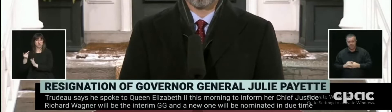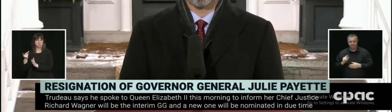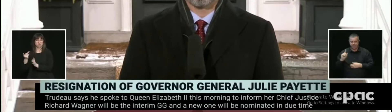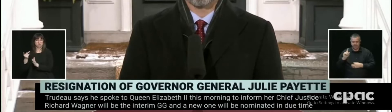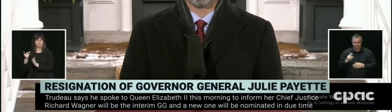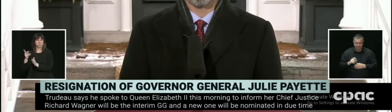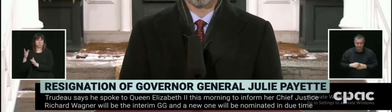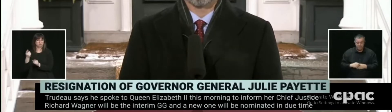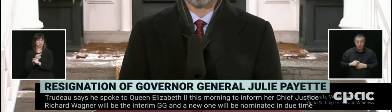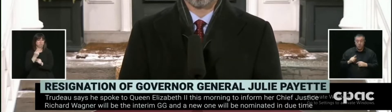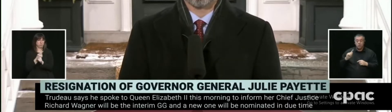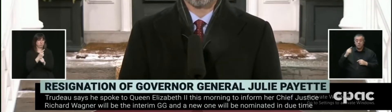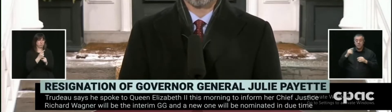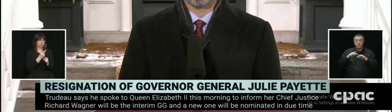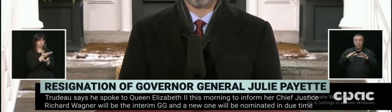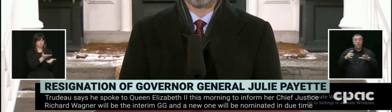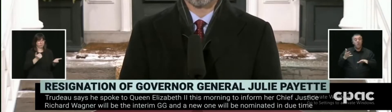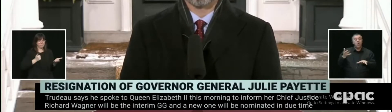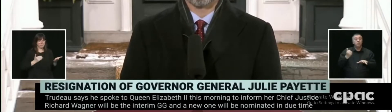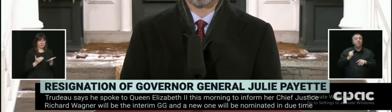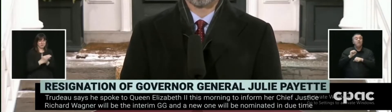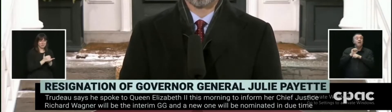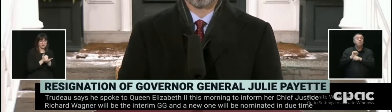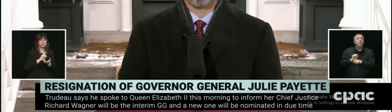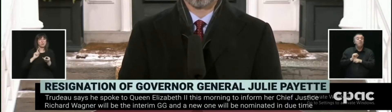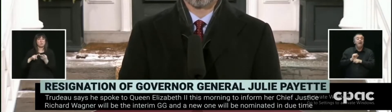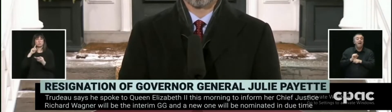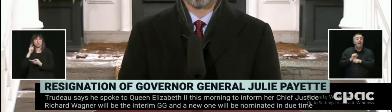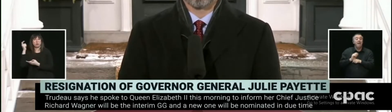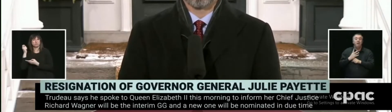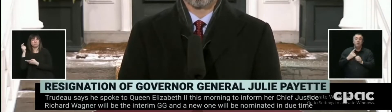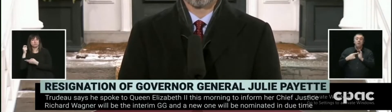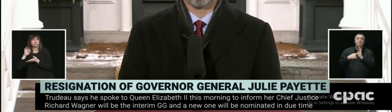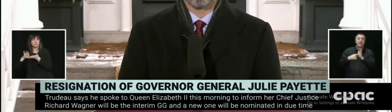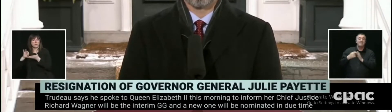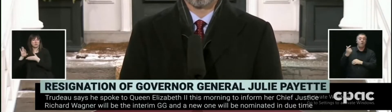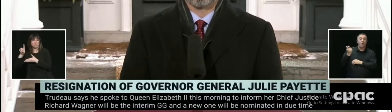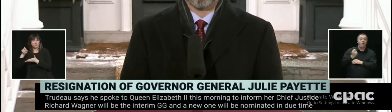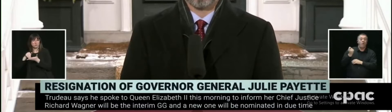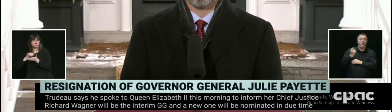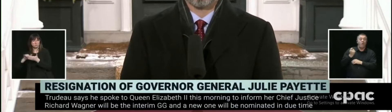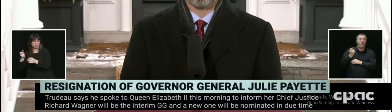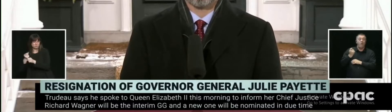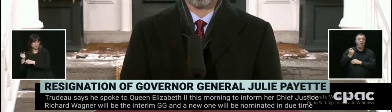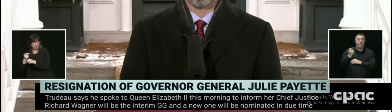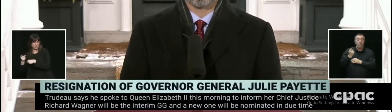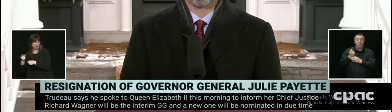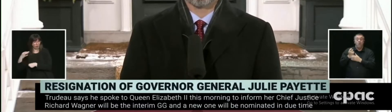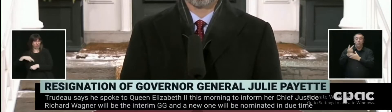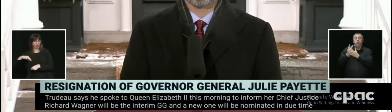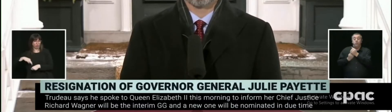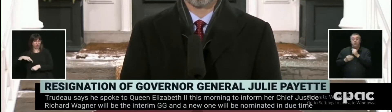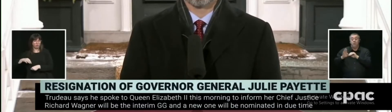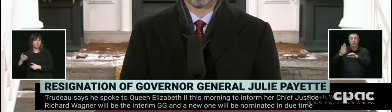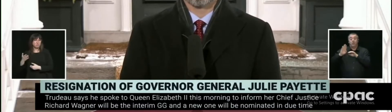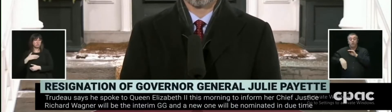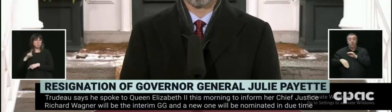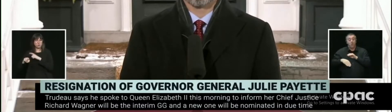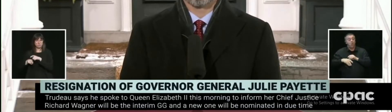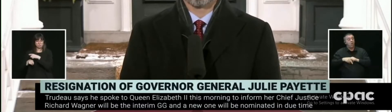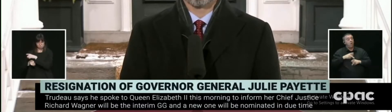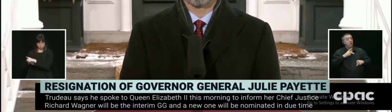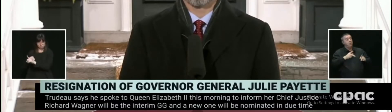most Canadians earn in a year, plus an expense account of roughly $100,000 per year. My question has a couple of parts. Will